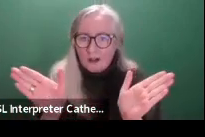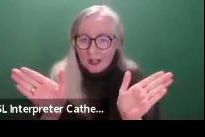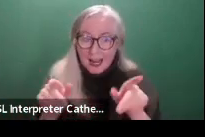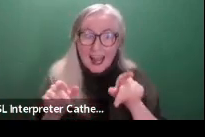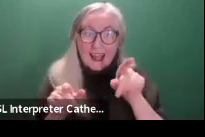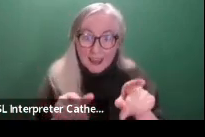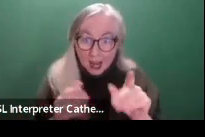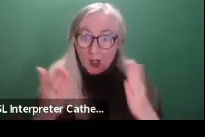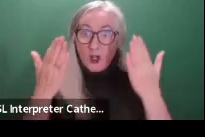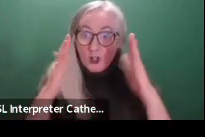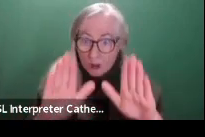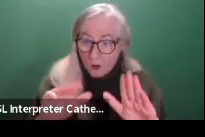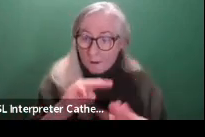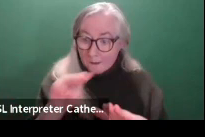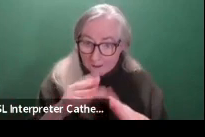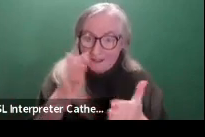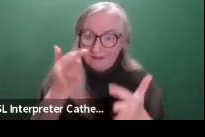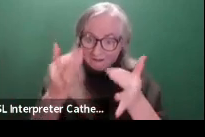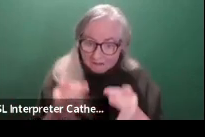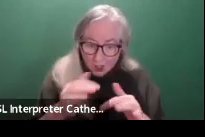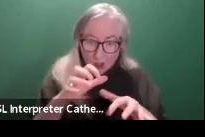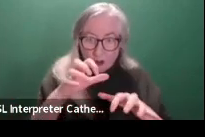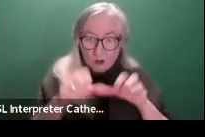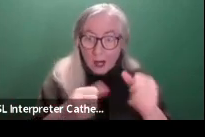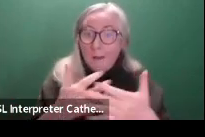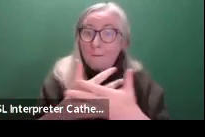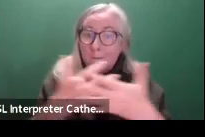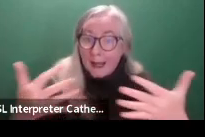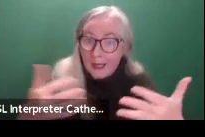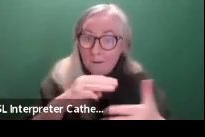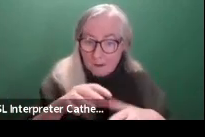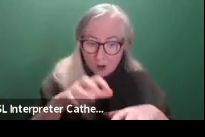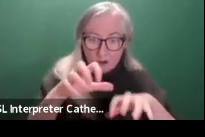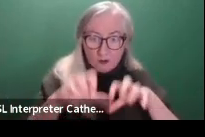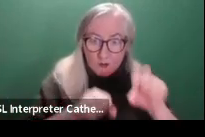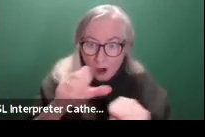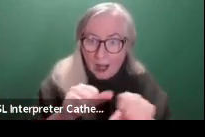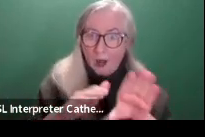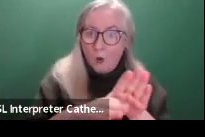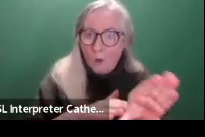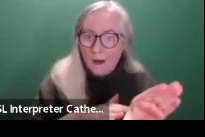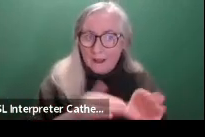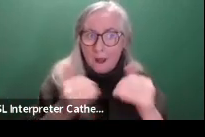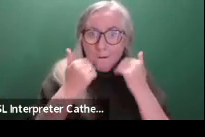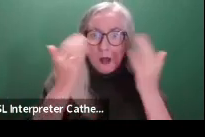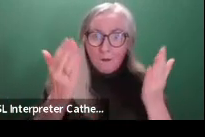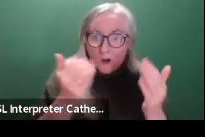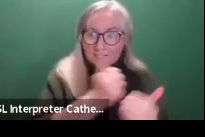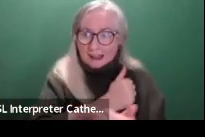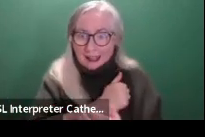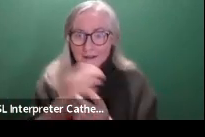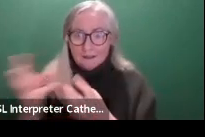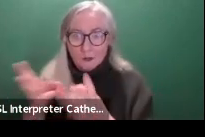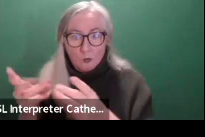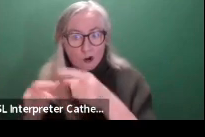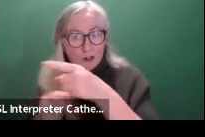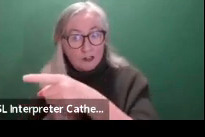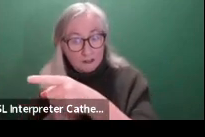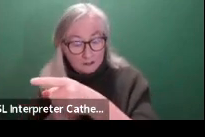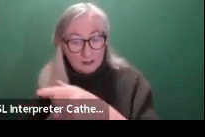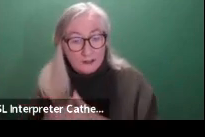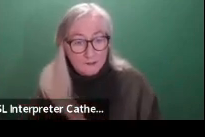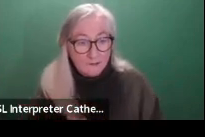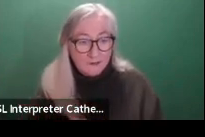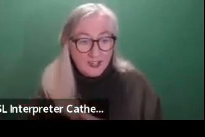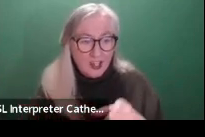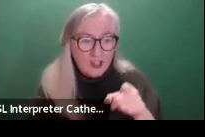people are struggling, or many people are struggling with their menopause in the workplace. But I think this